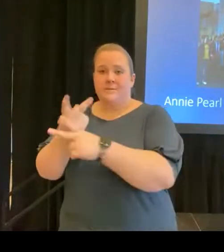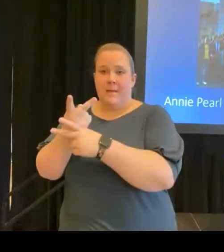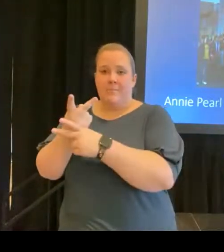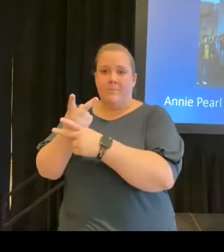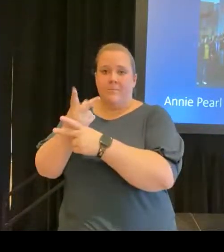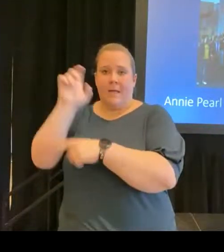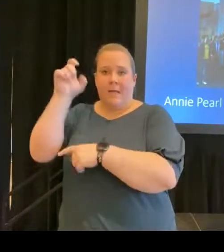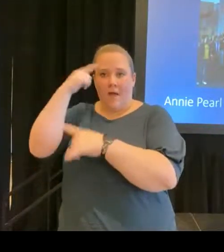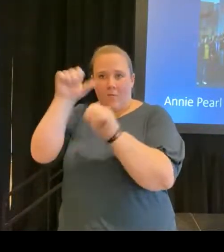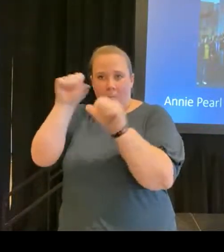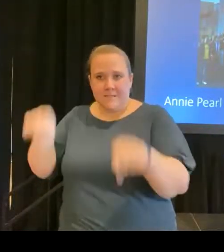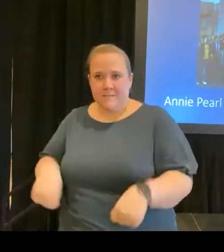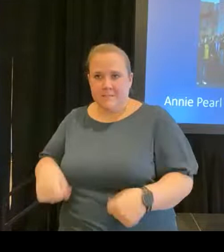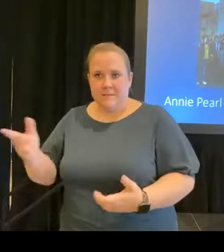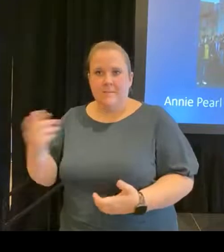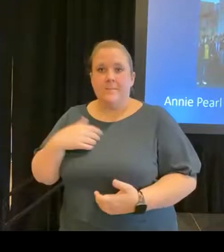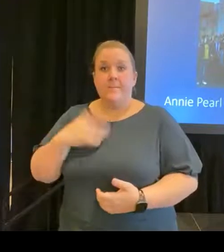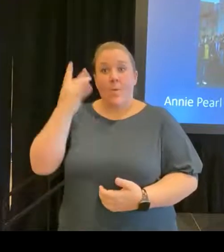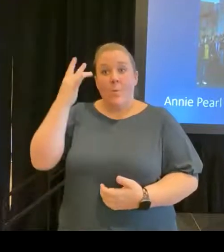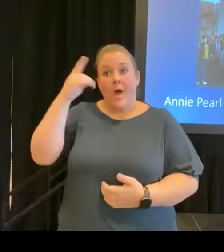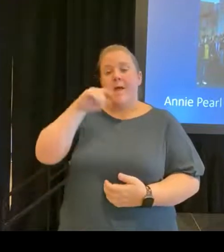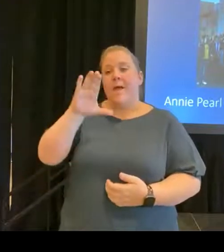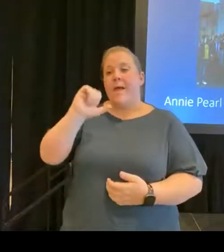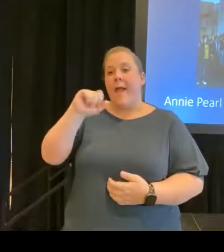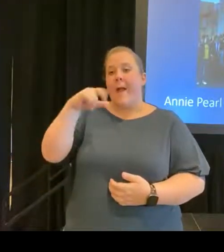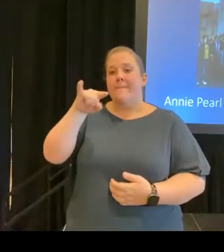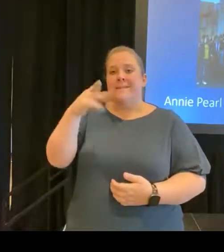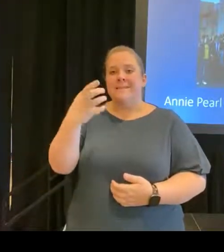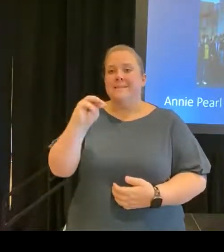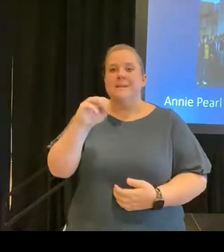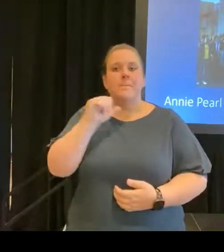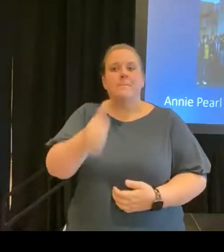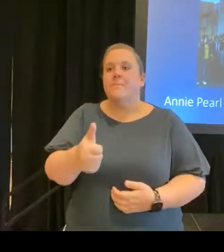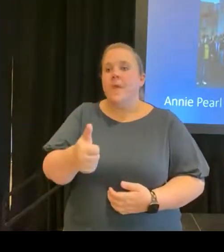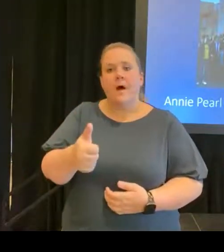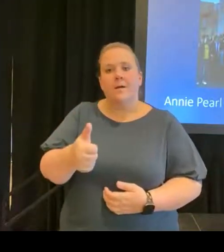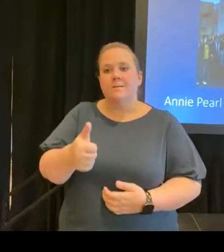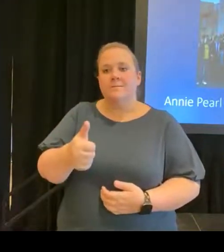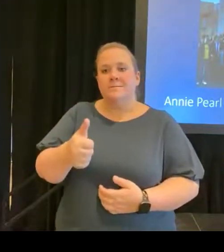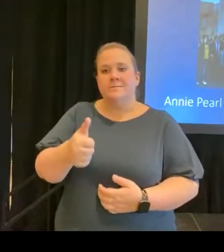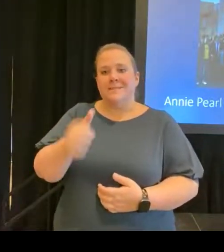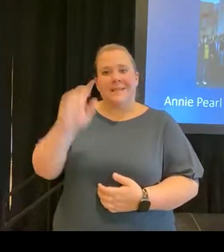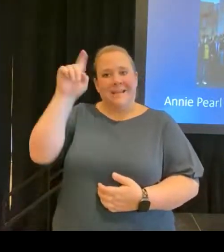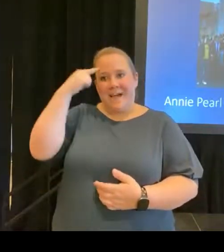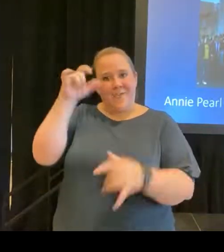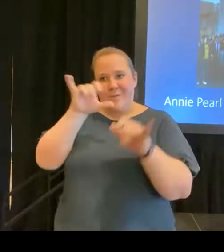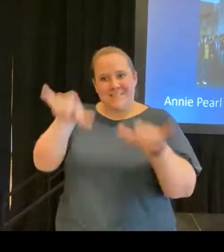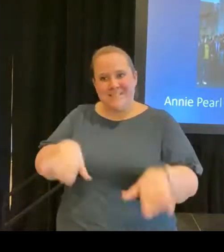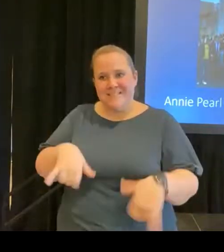to be thought about. And it's odd because capitalism isn't a system of government, it's an economic structure, right?